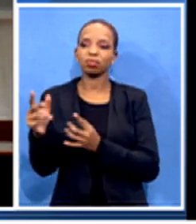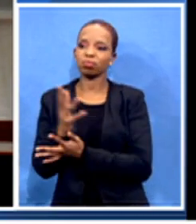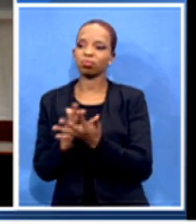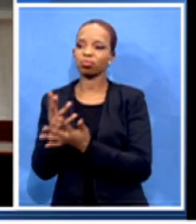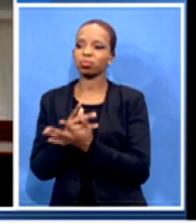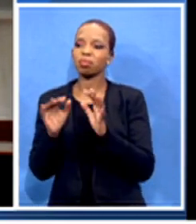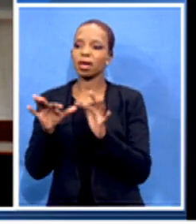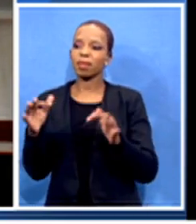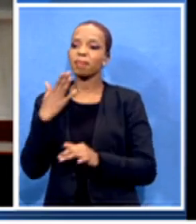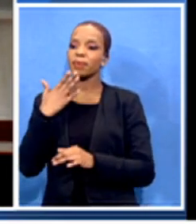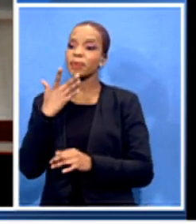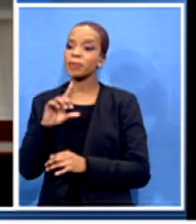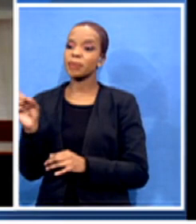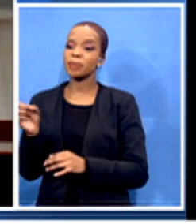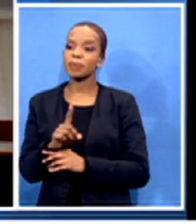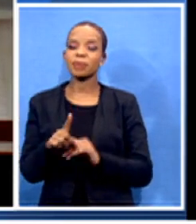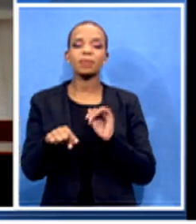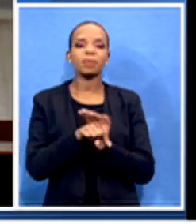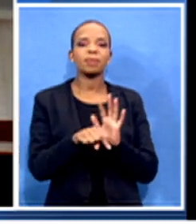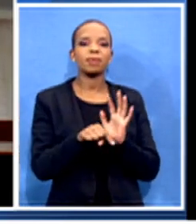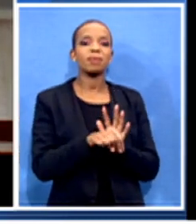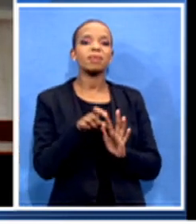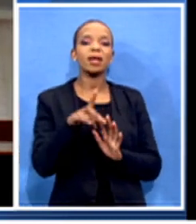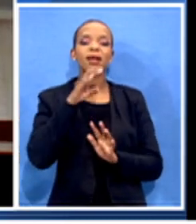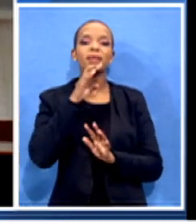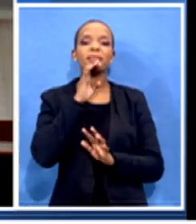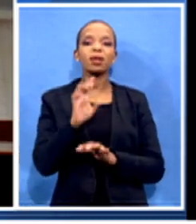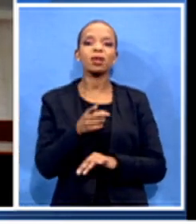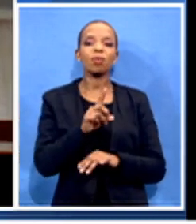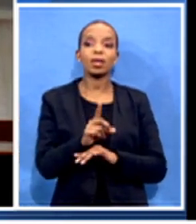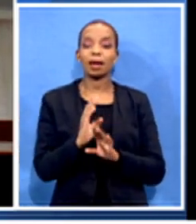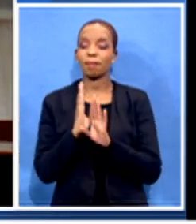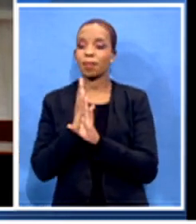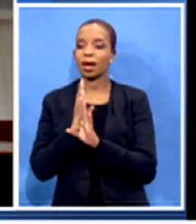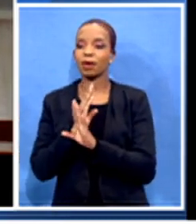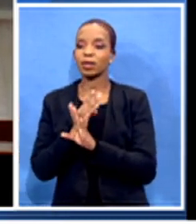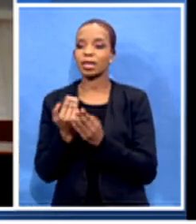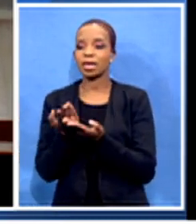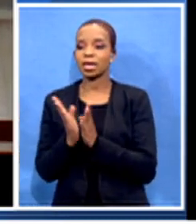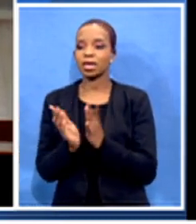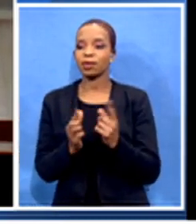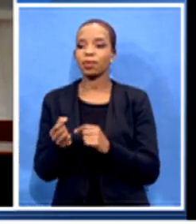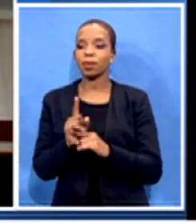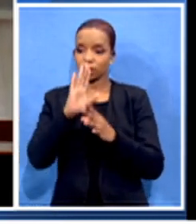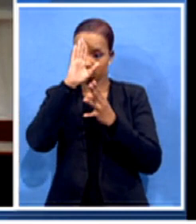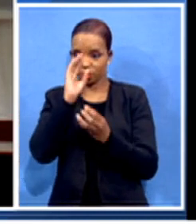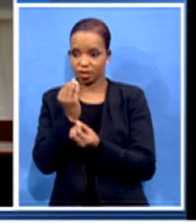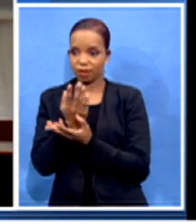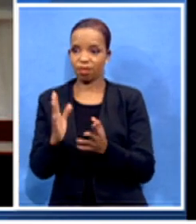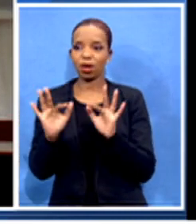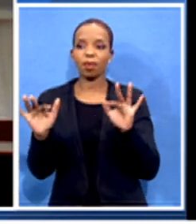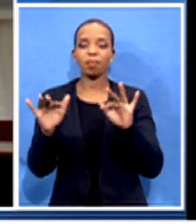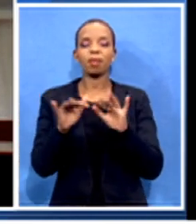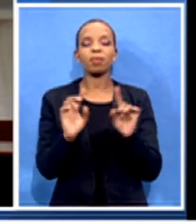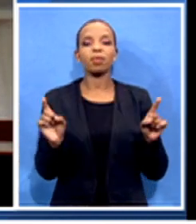not positive. And then what would that mean? Privately and quietly, they will then notify those people